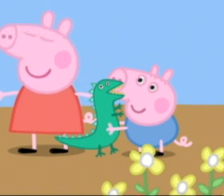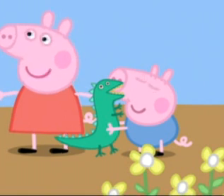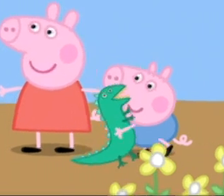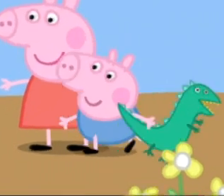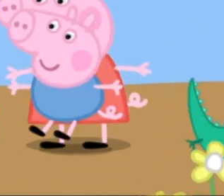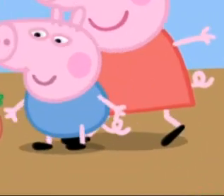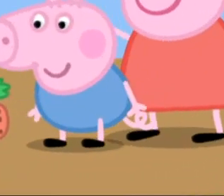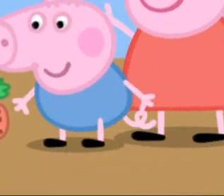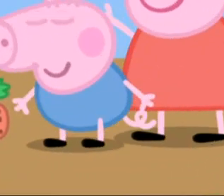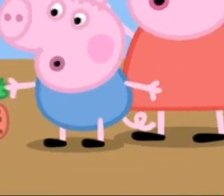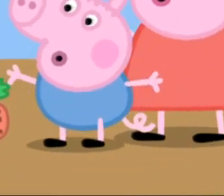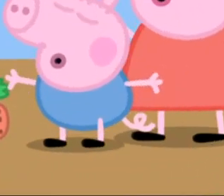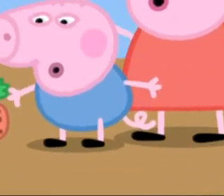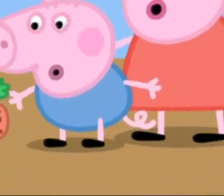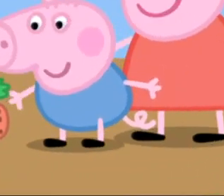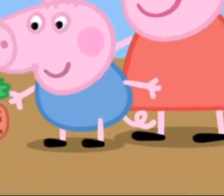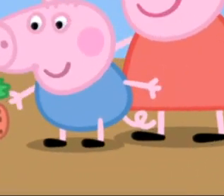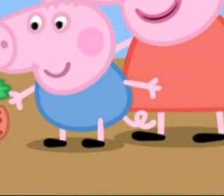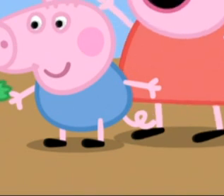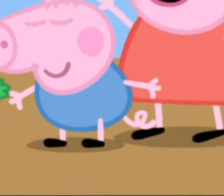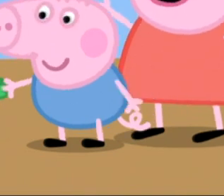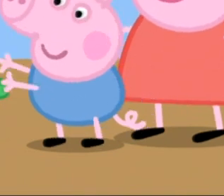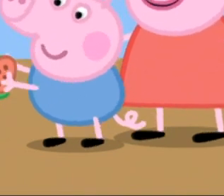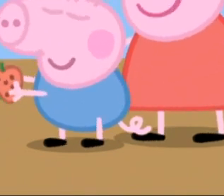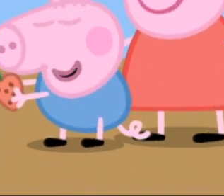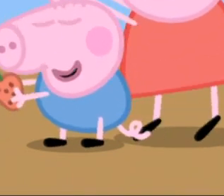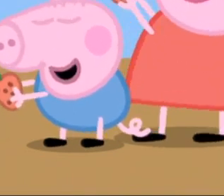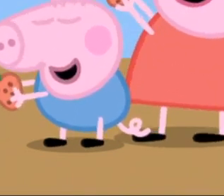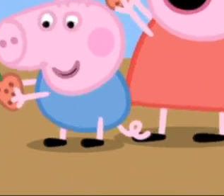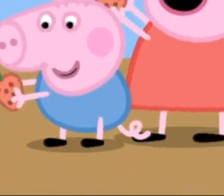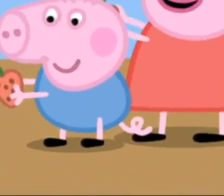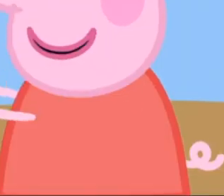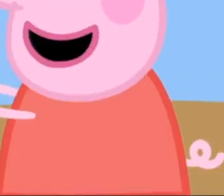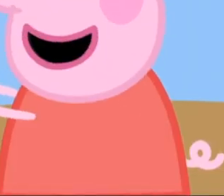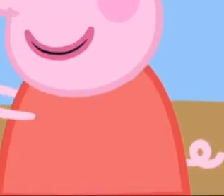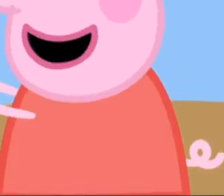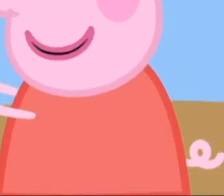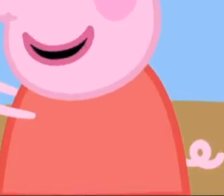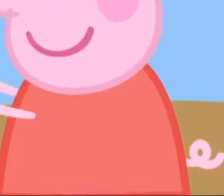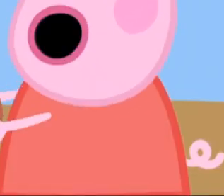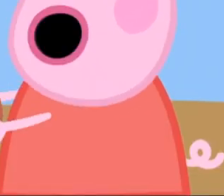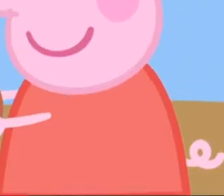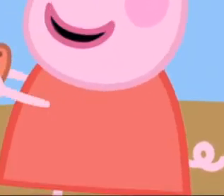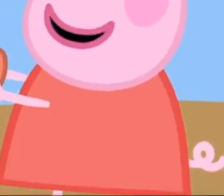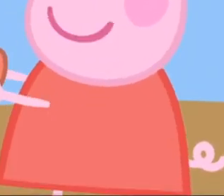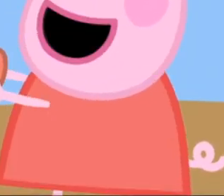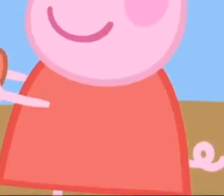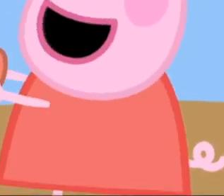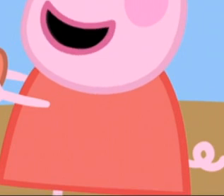Yes. Look. Ooh. Strawberries.